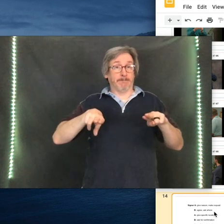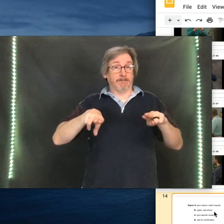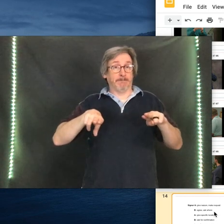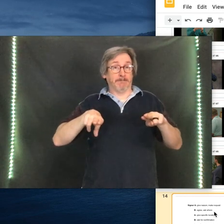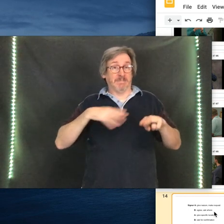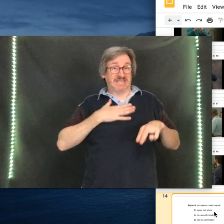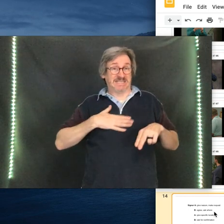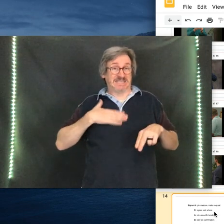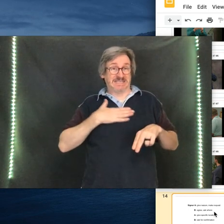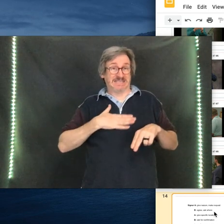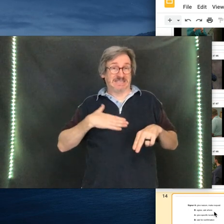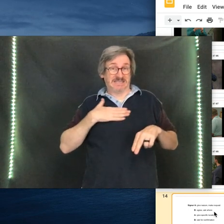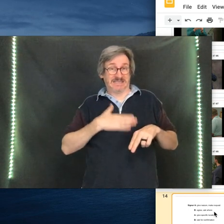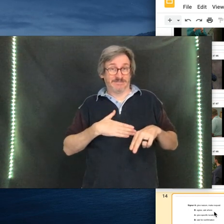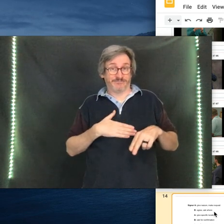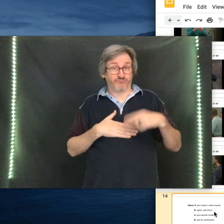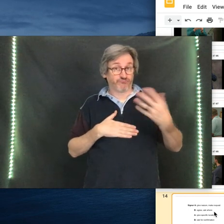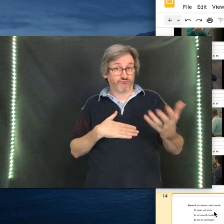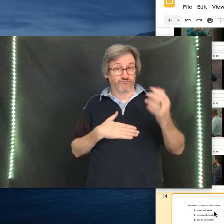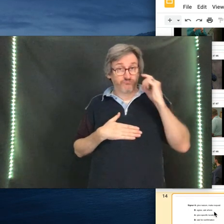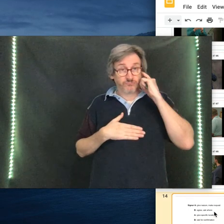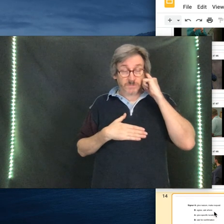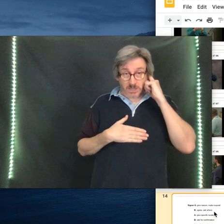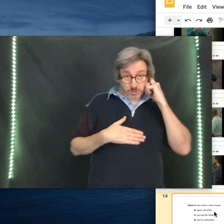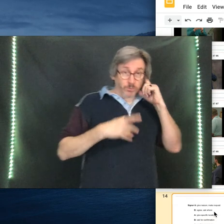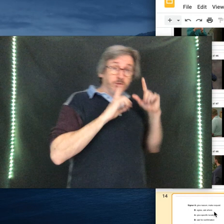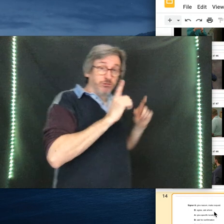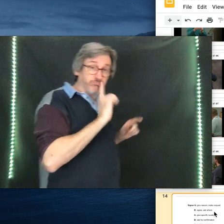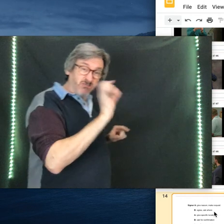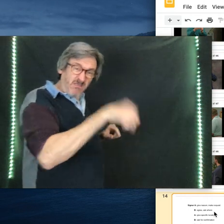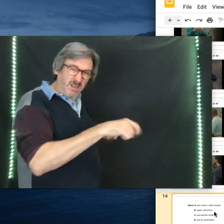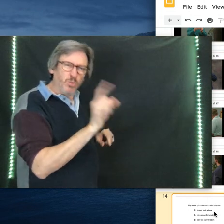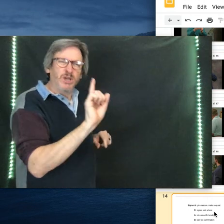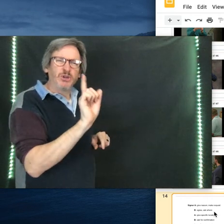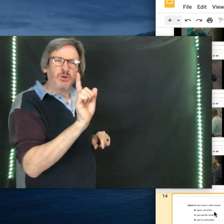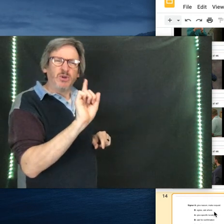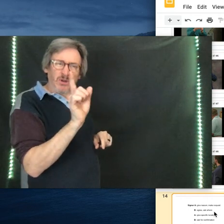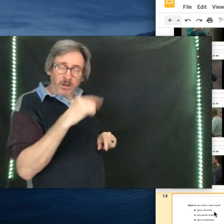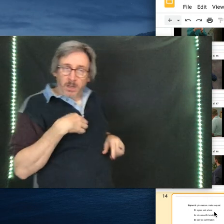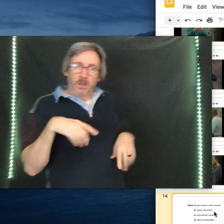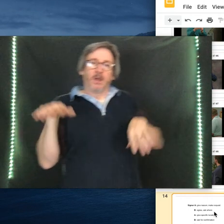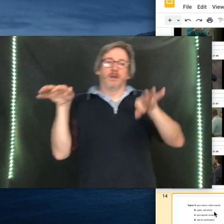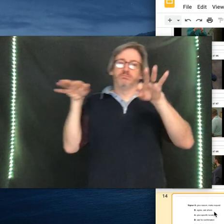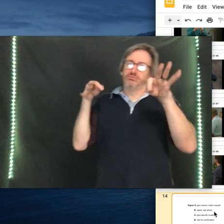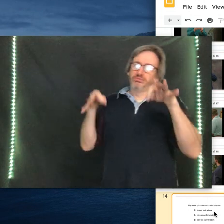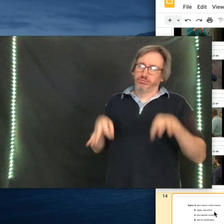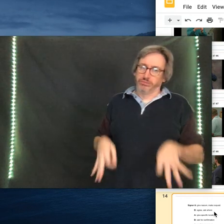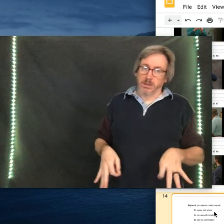So